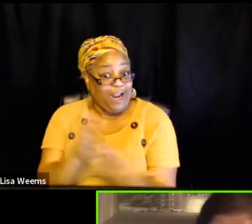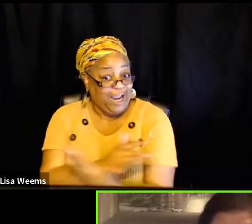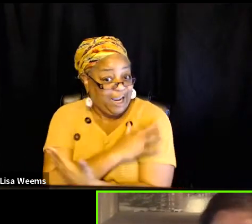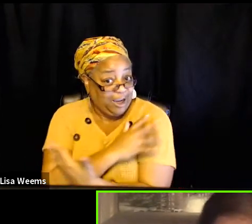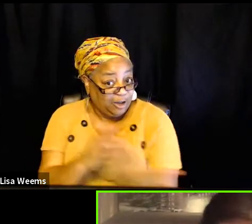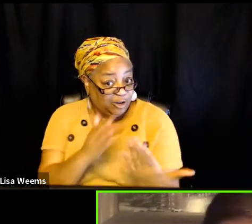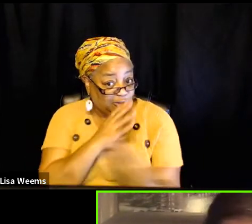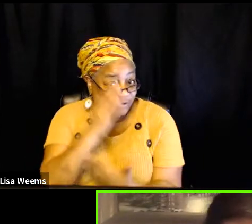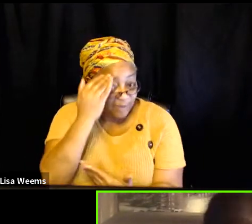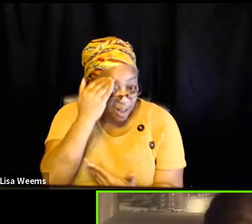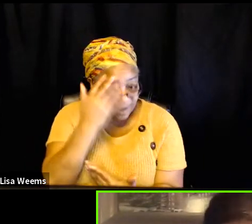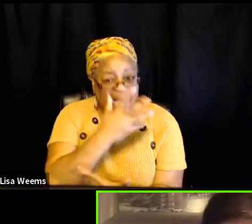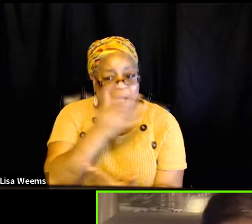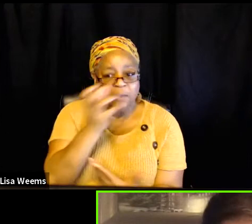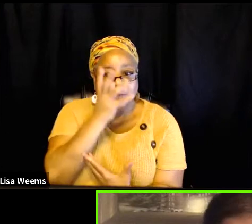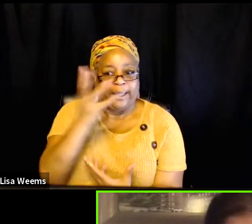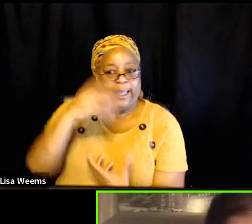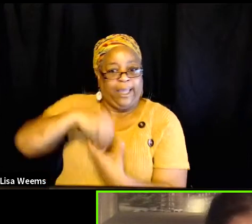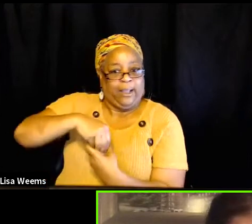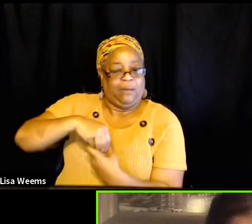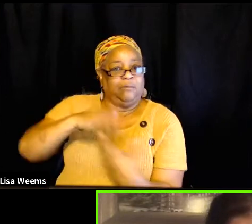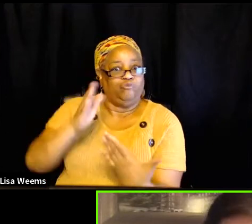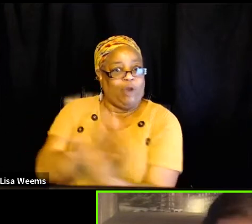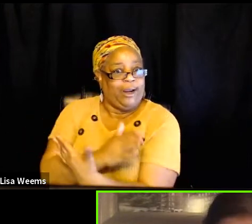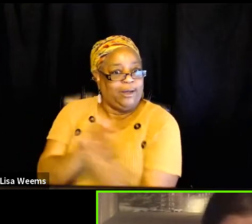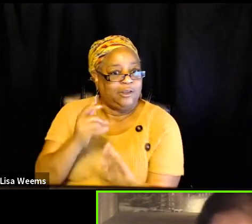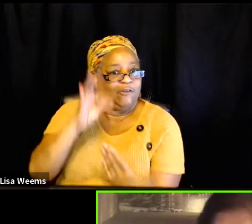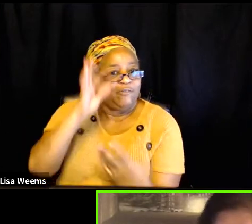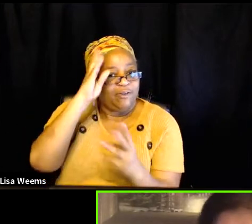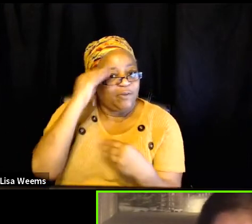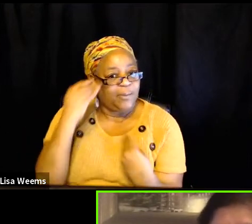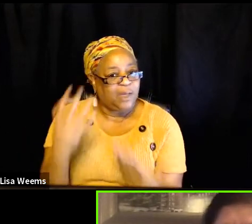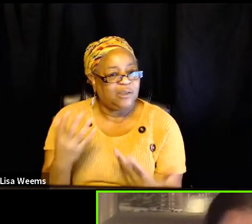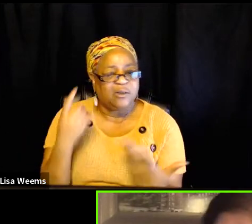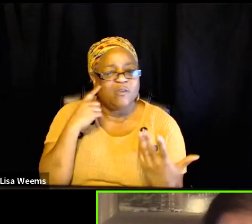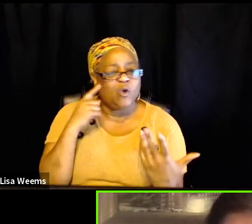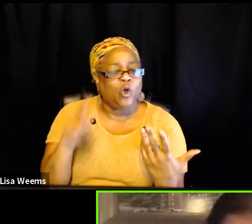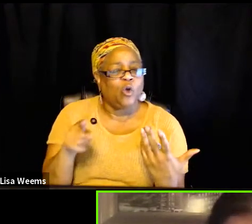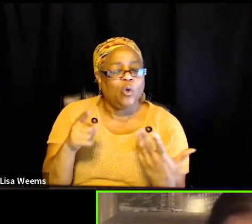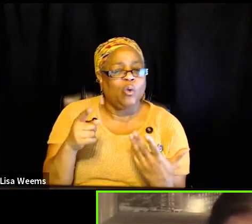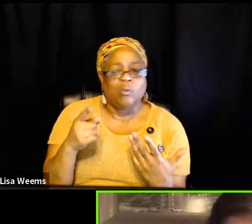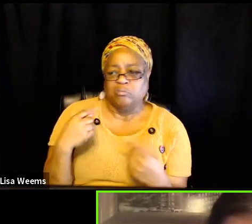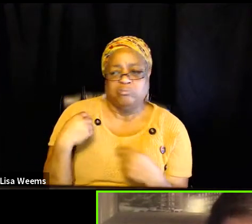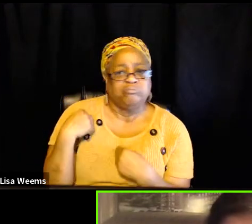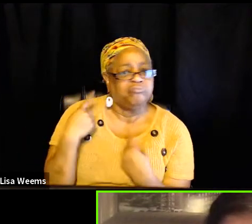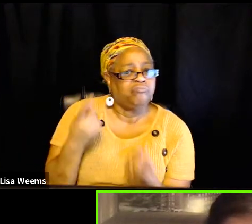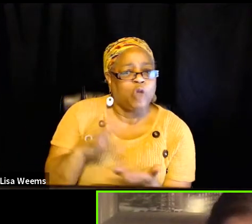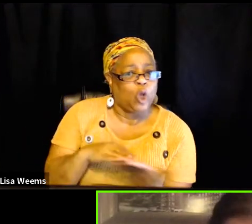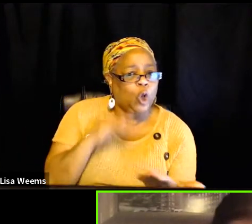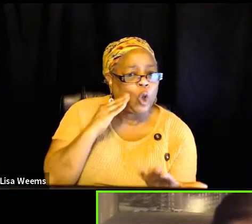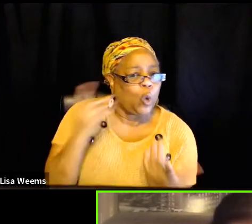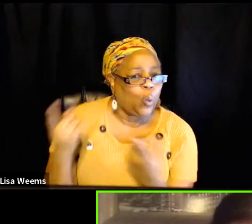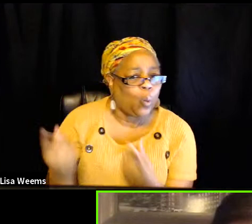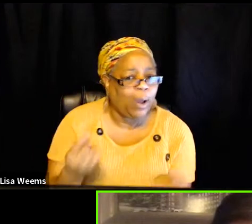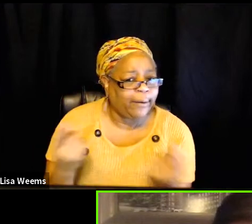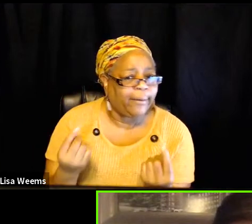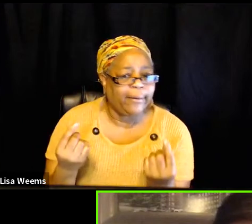a wide range of information. For you, what have you learned from that experience over your career?